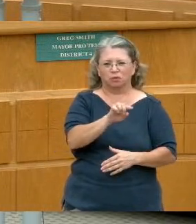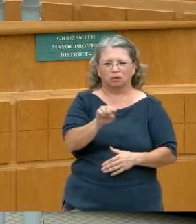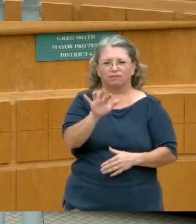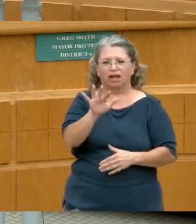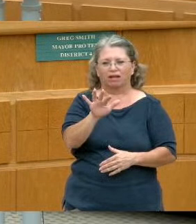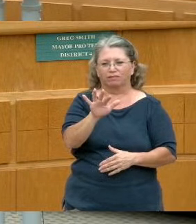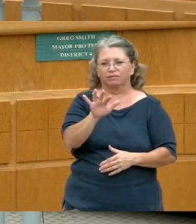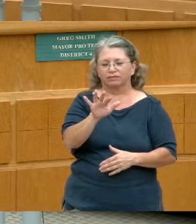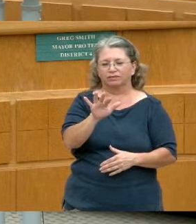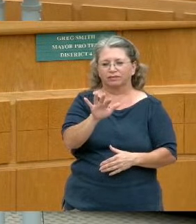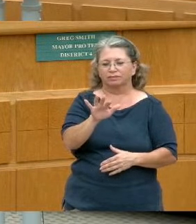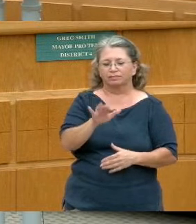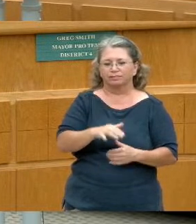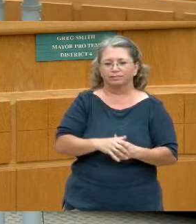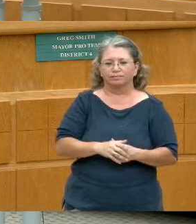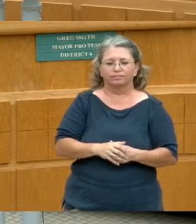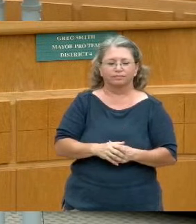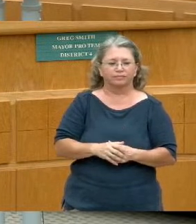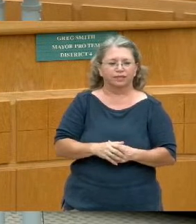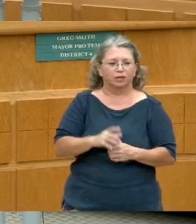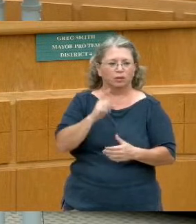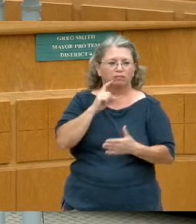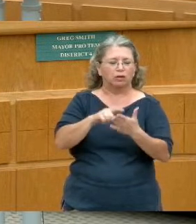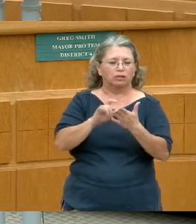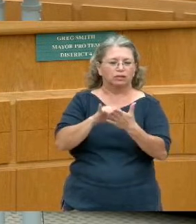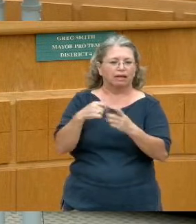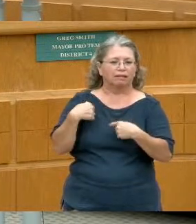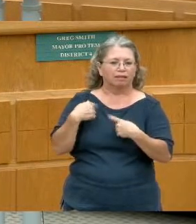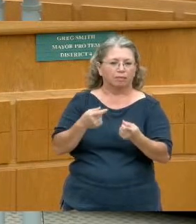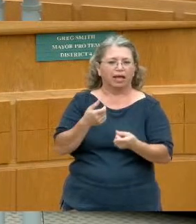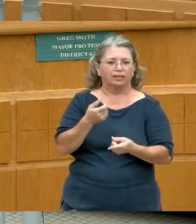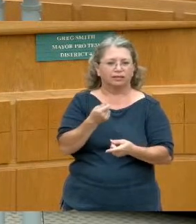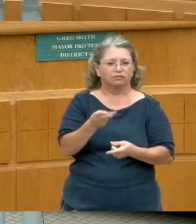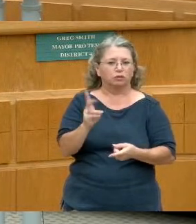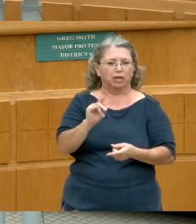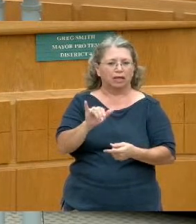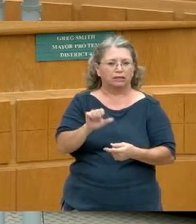days, we've seen some numbers like that for Nueces County.